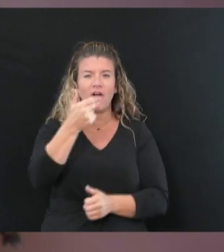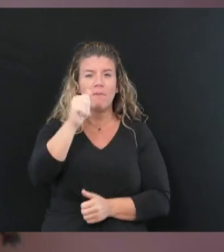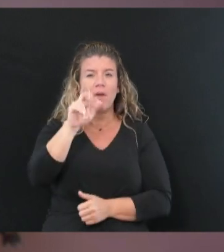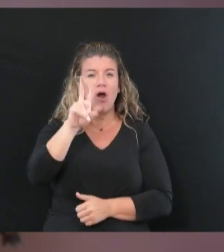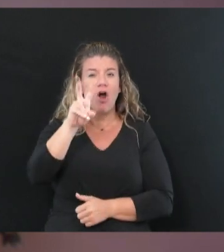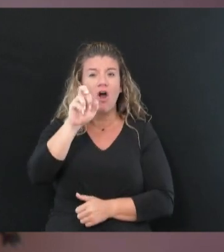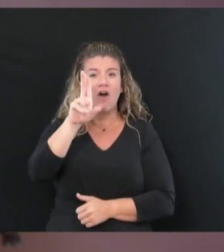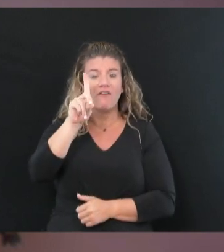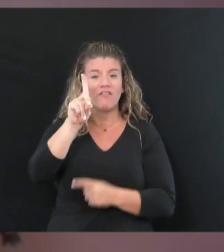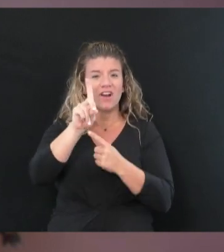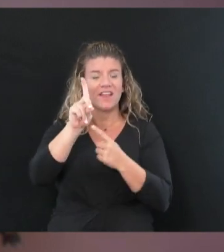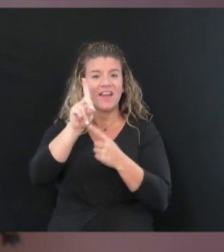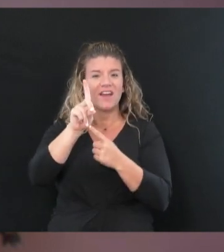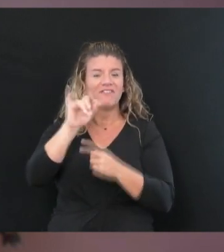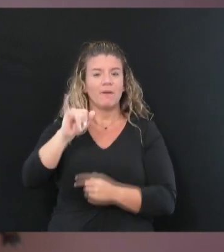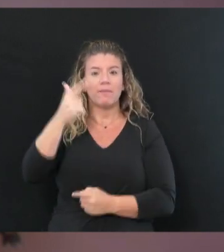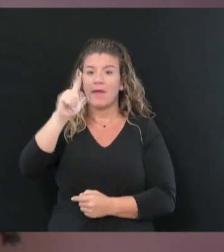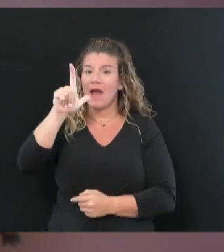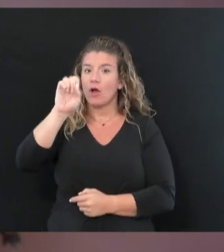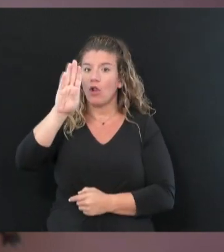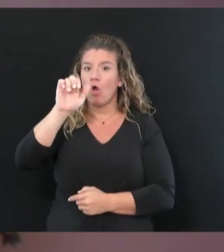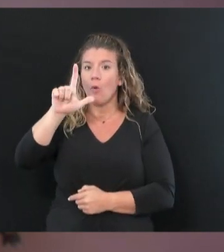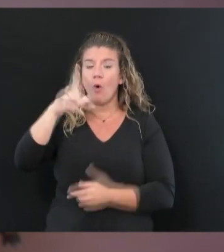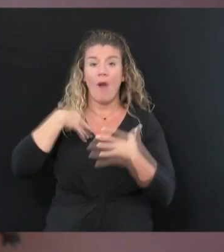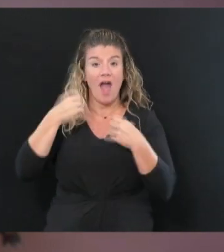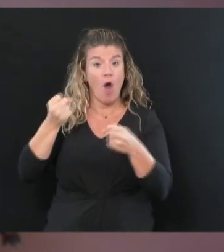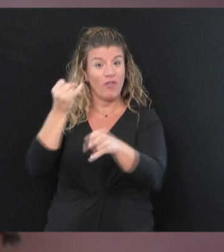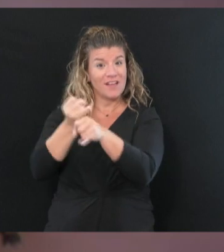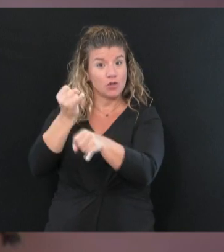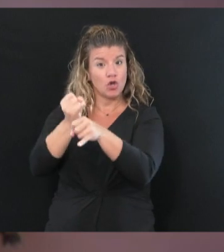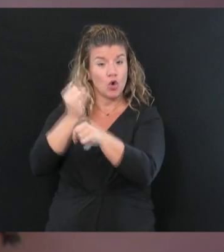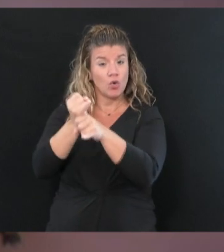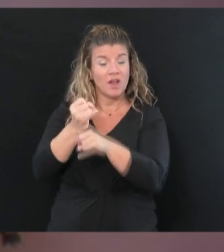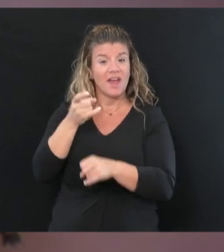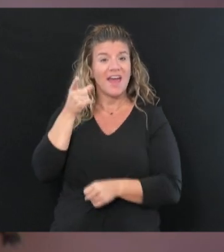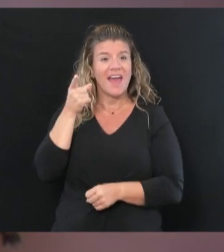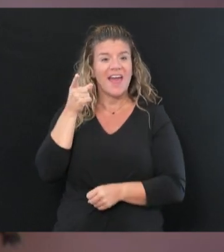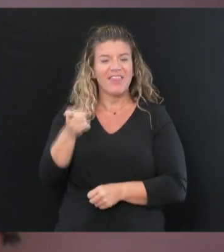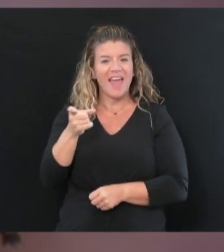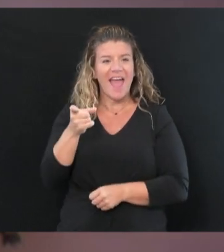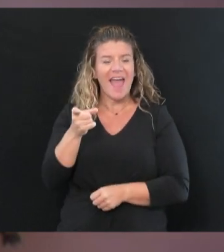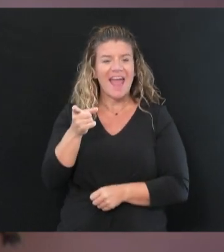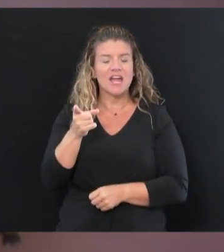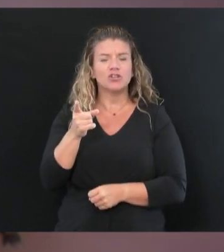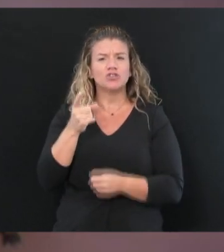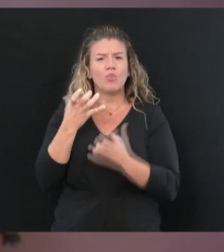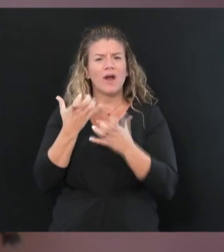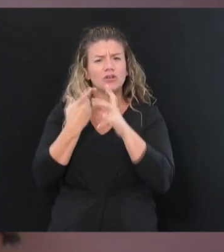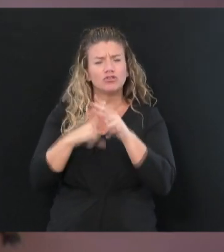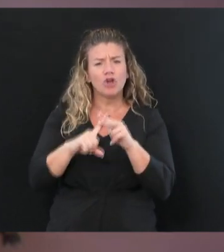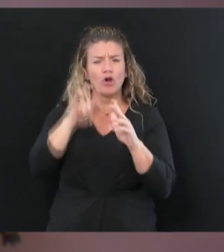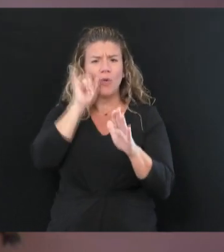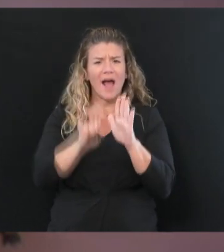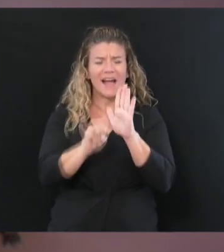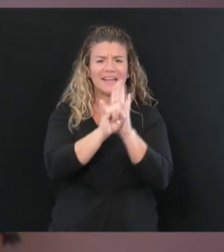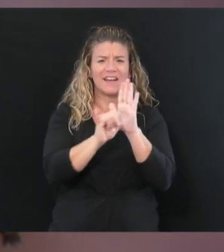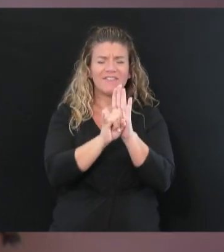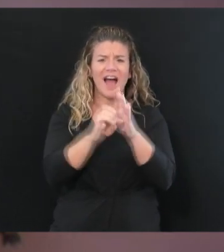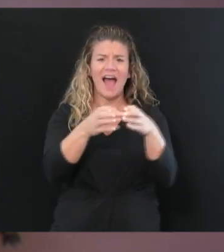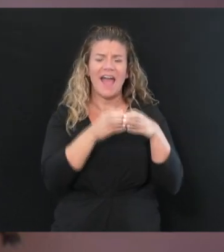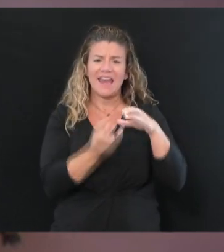the Global Health Institute really does not start to identify and try to